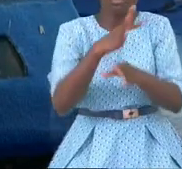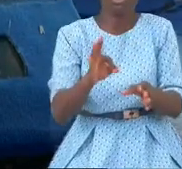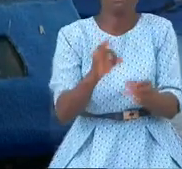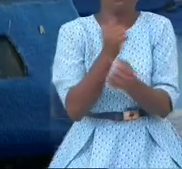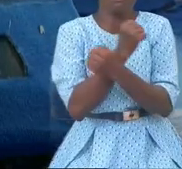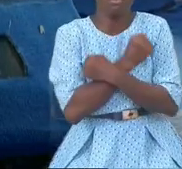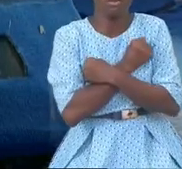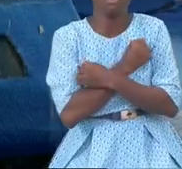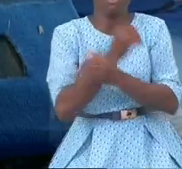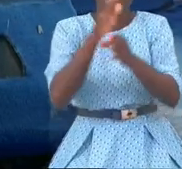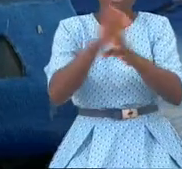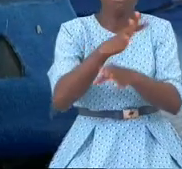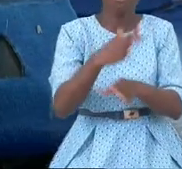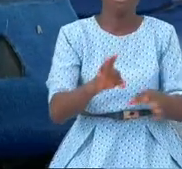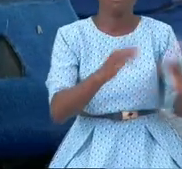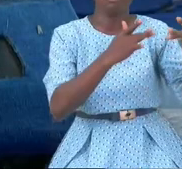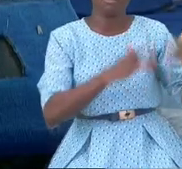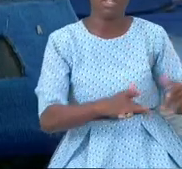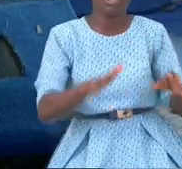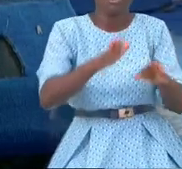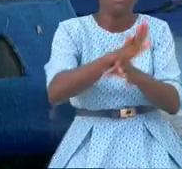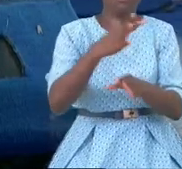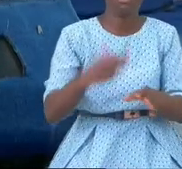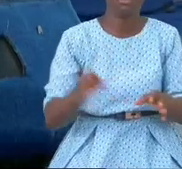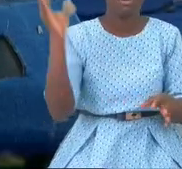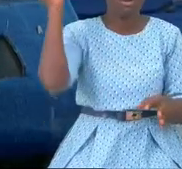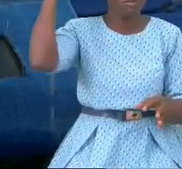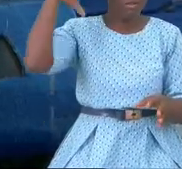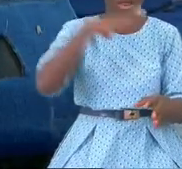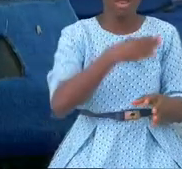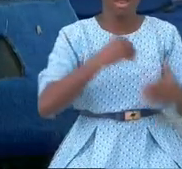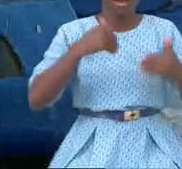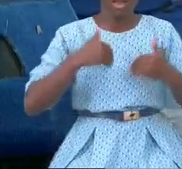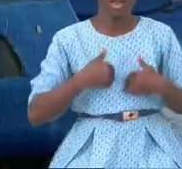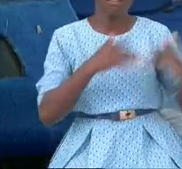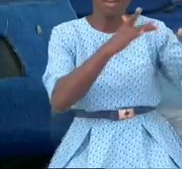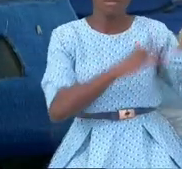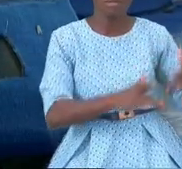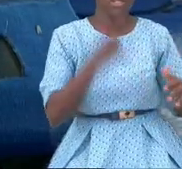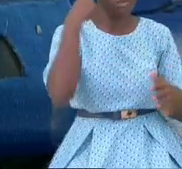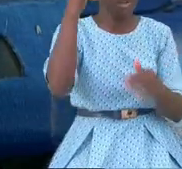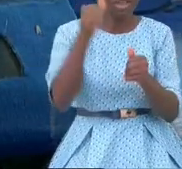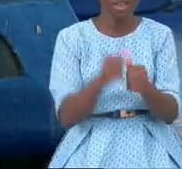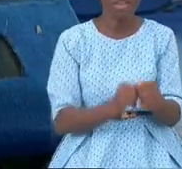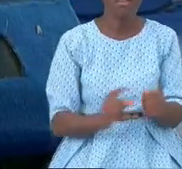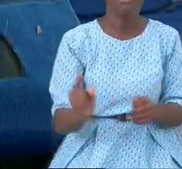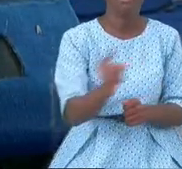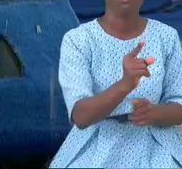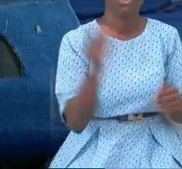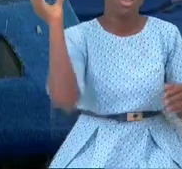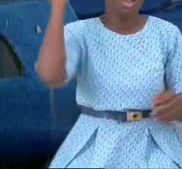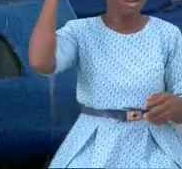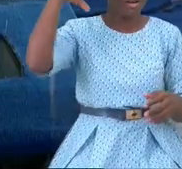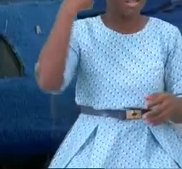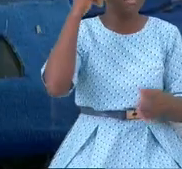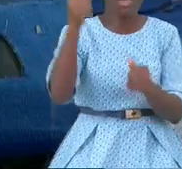everyone, grace for everyone. As many as received him, to them he